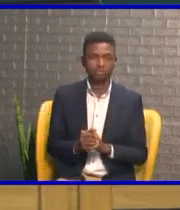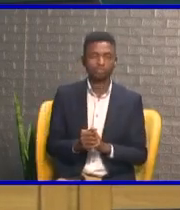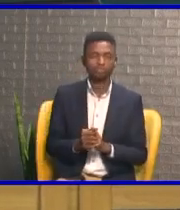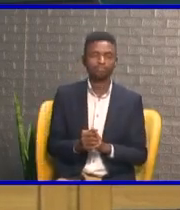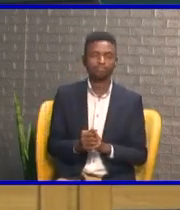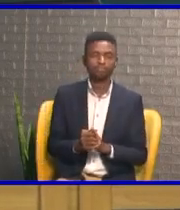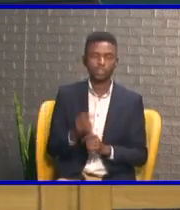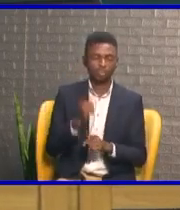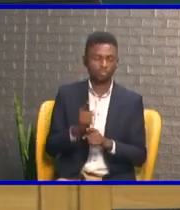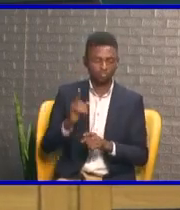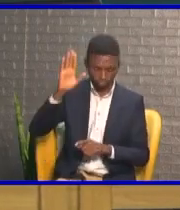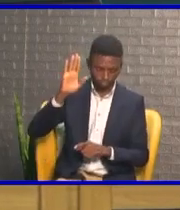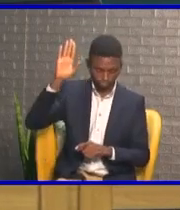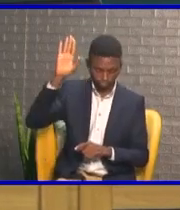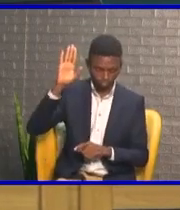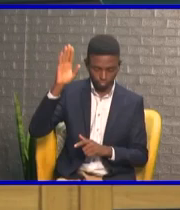here?